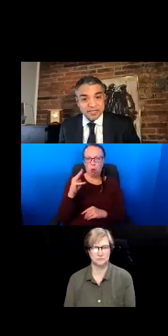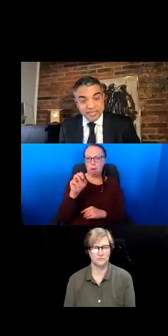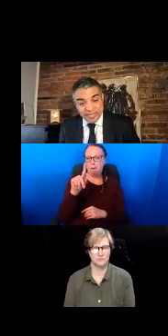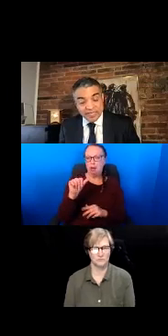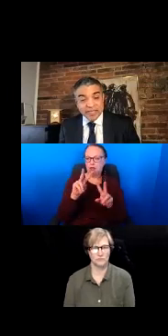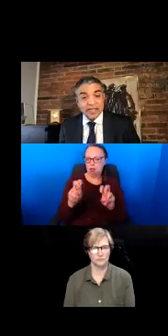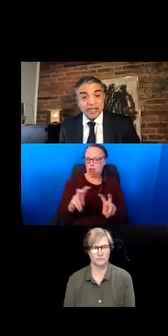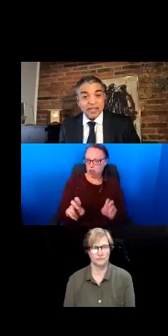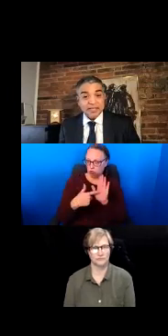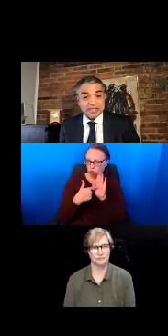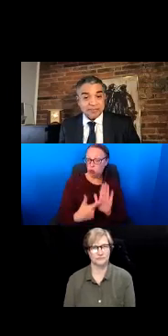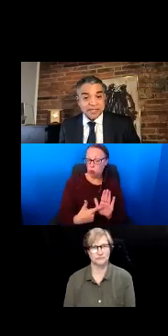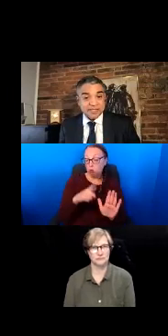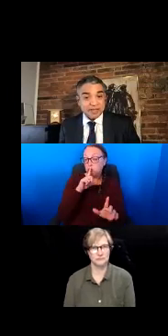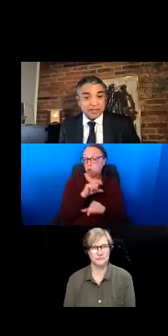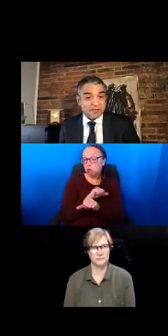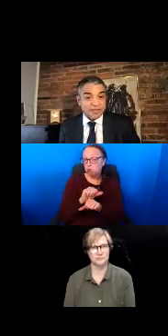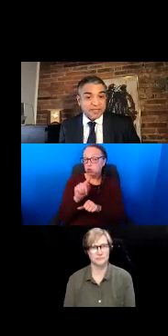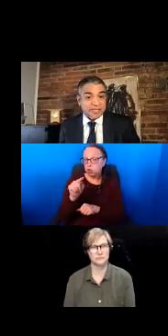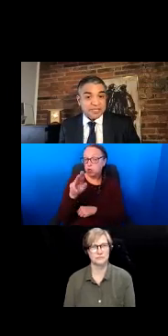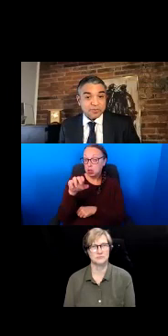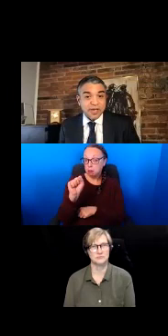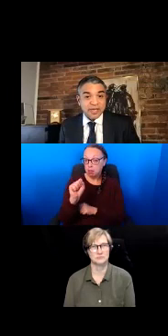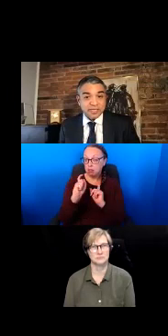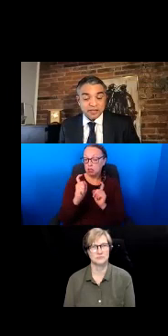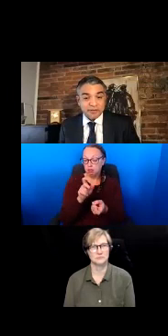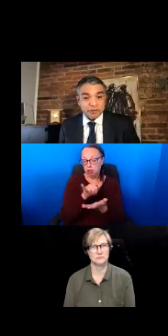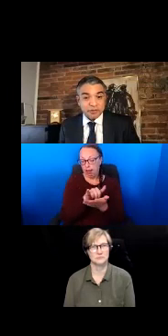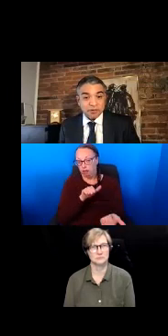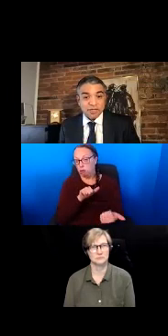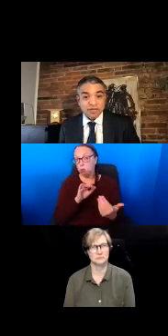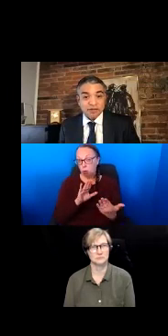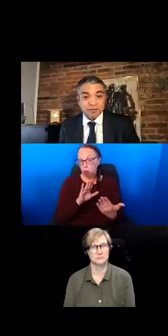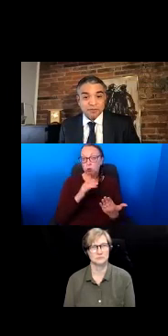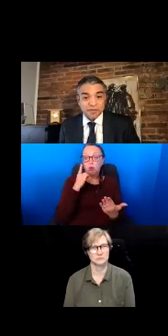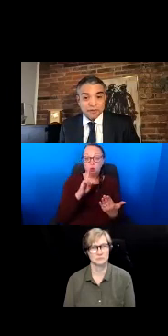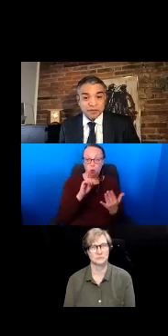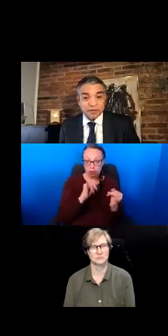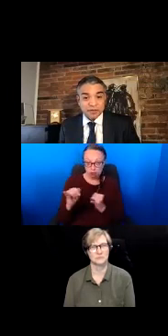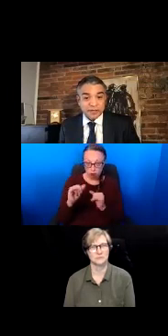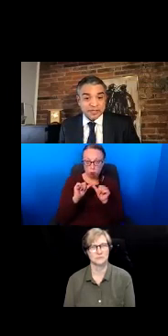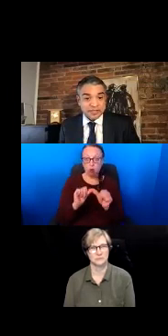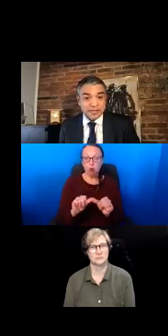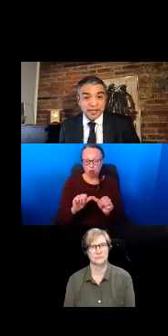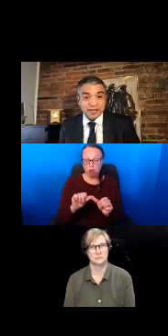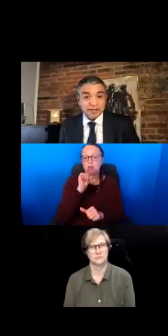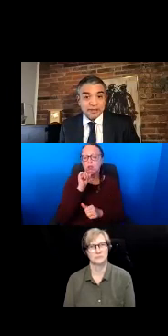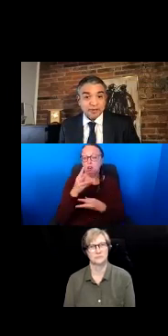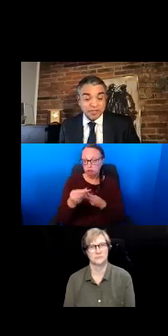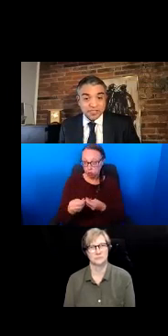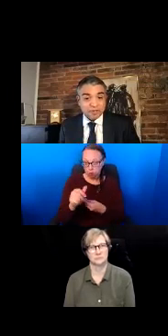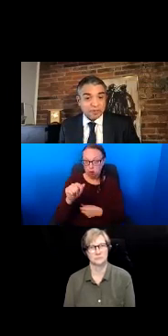demonstrated that indeed, TMS given in this way in individuals with chronic non-fluent aphasia has